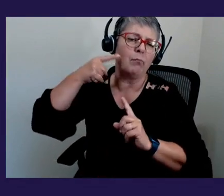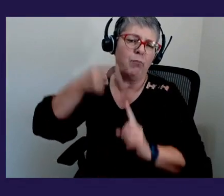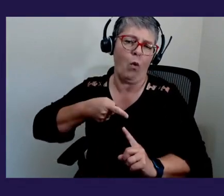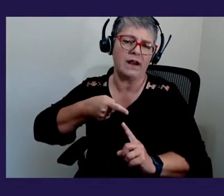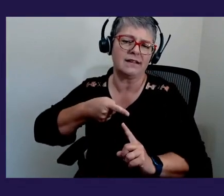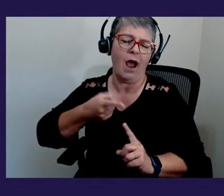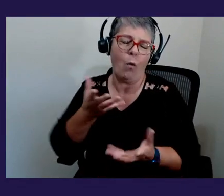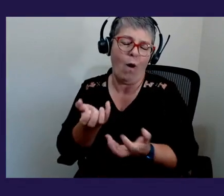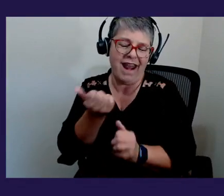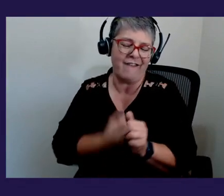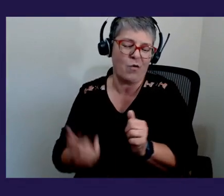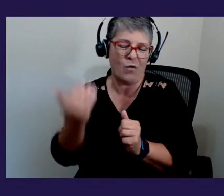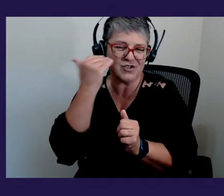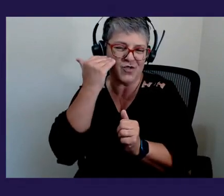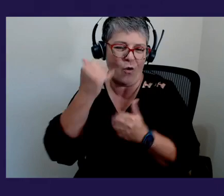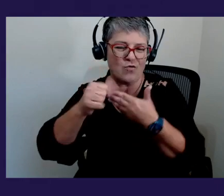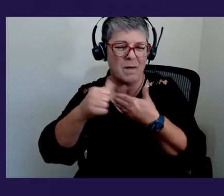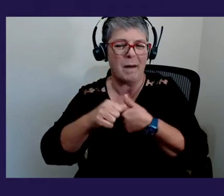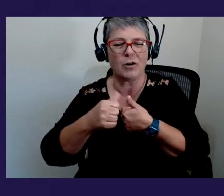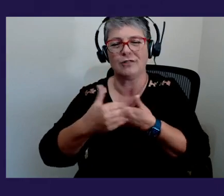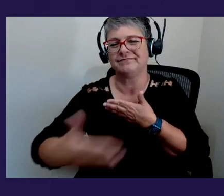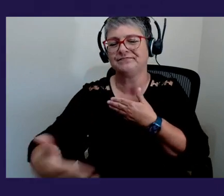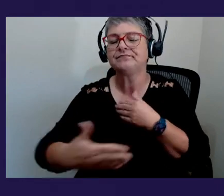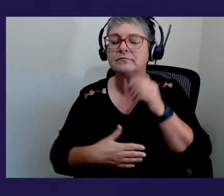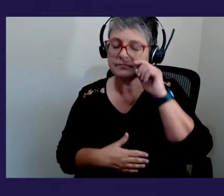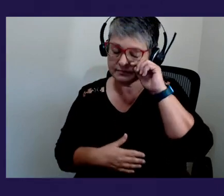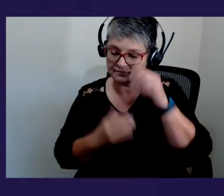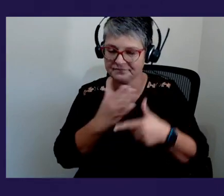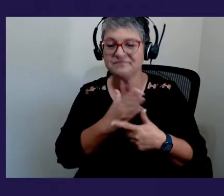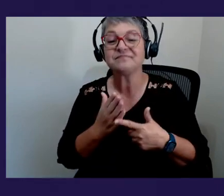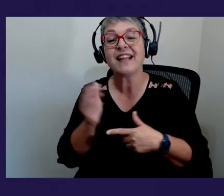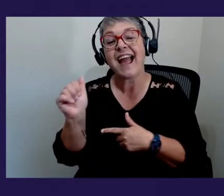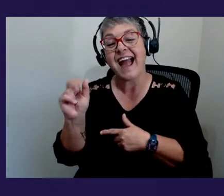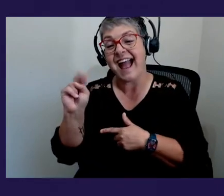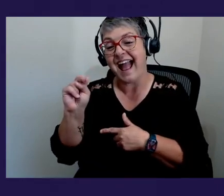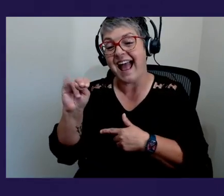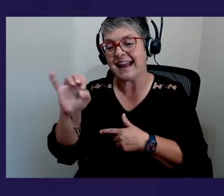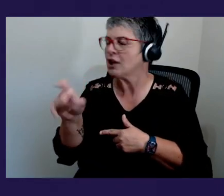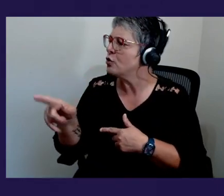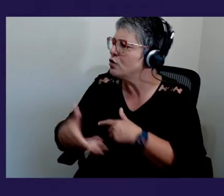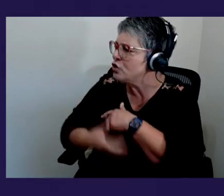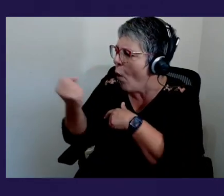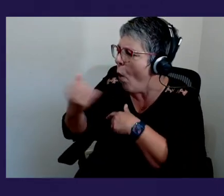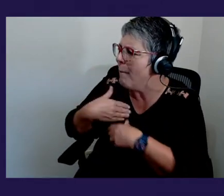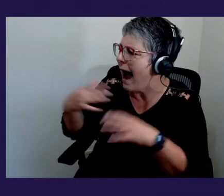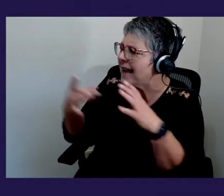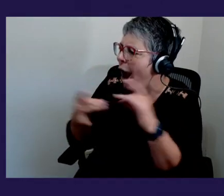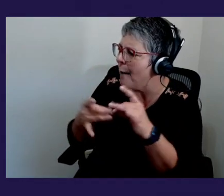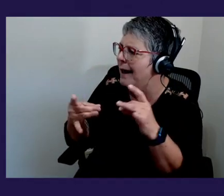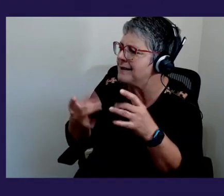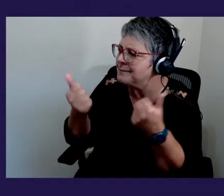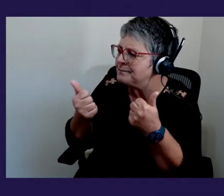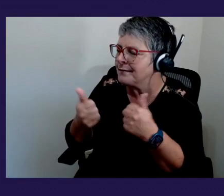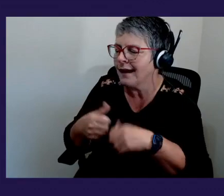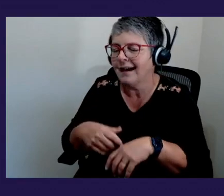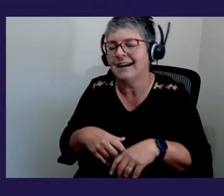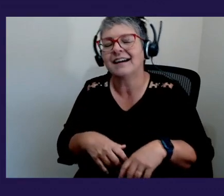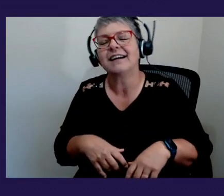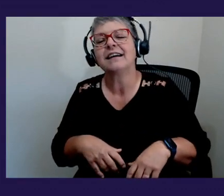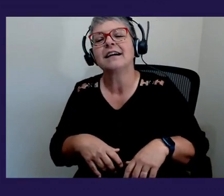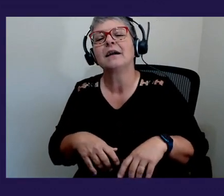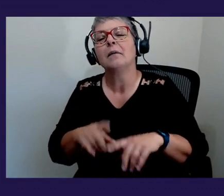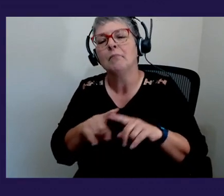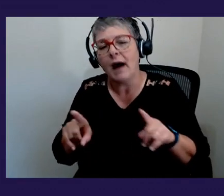Annie, one final takeaway from you? Tara, you stole my comment a little bit, but yeah, I just think, as I said,